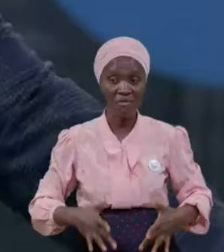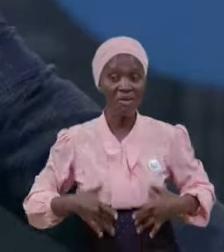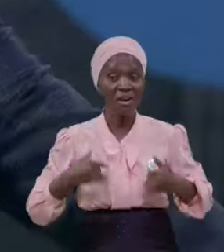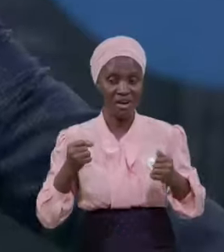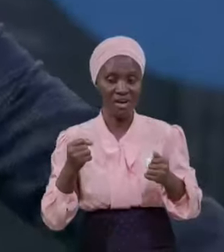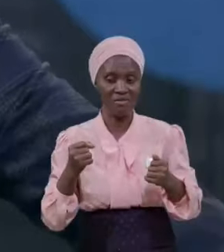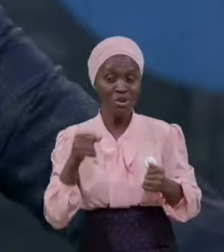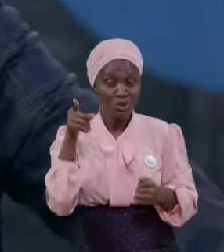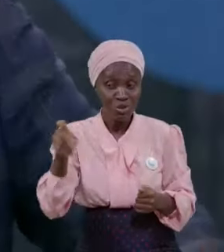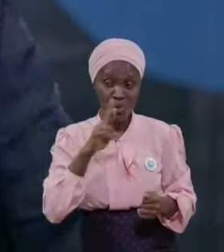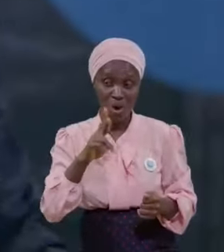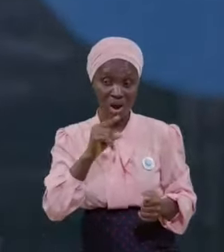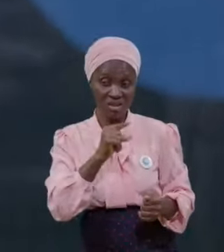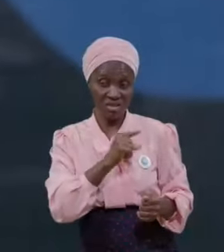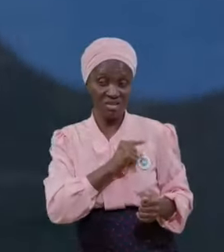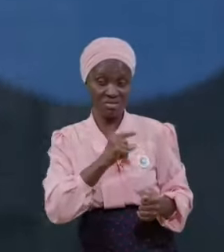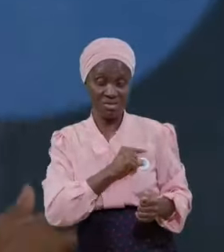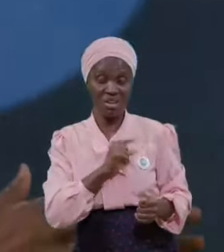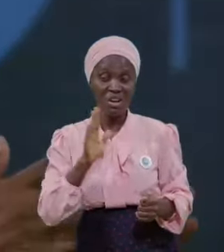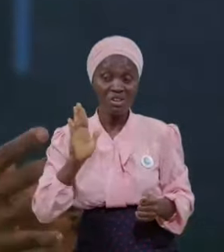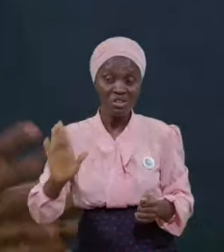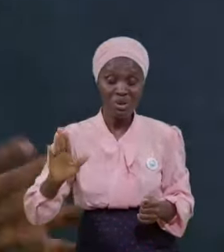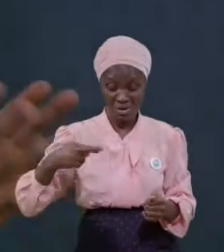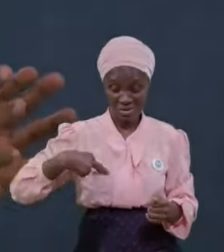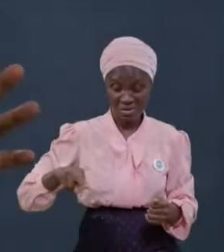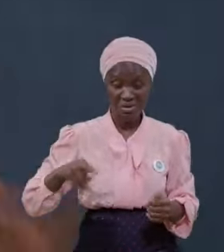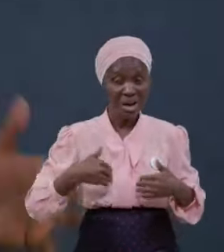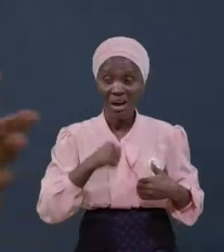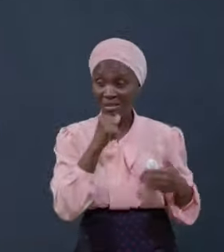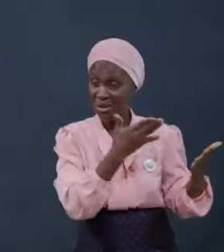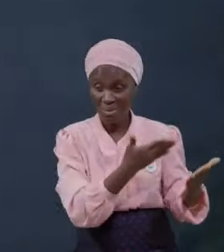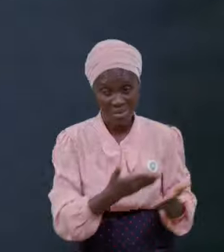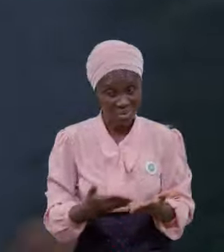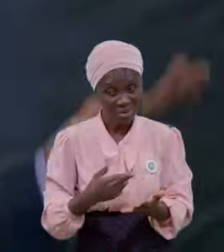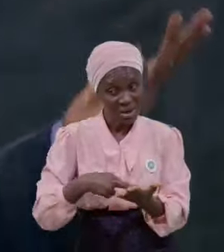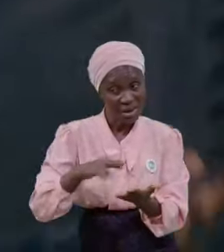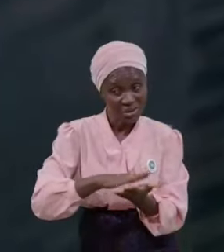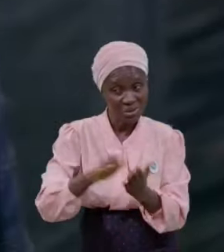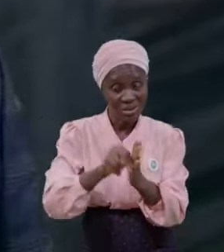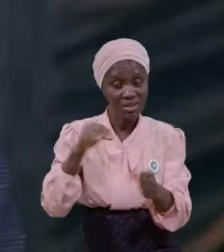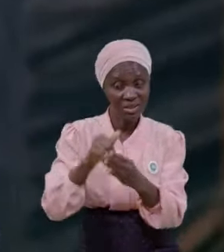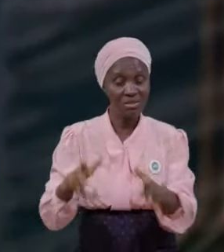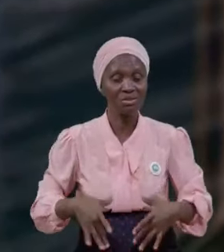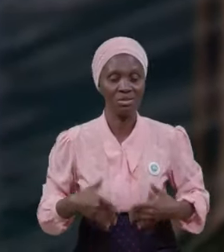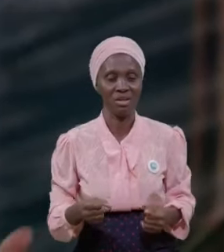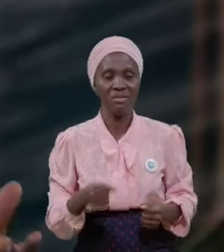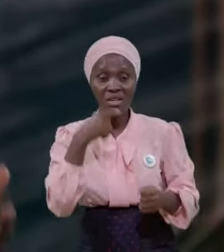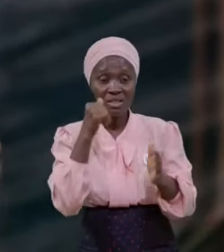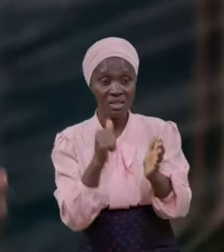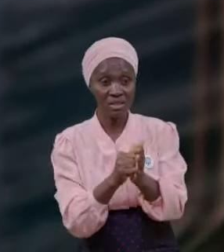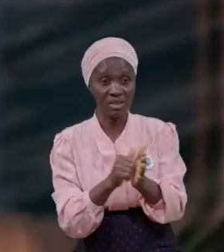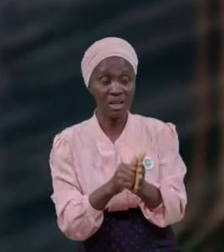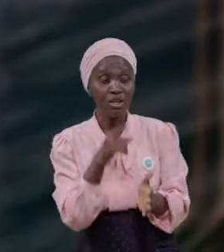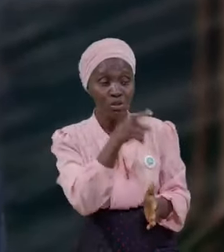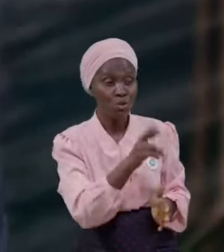brought righteousness in your life. He said, you're in the midst of an untoward generation. Come